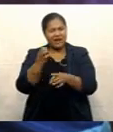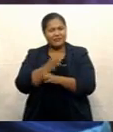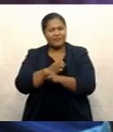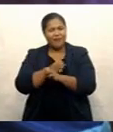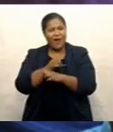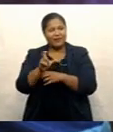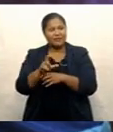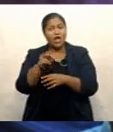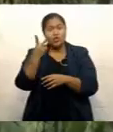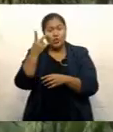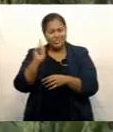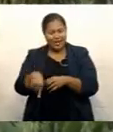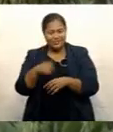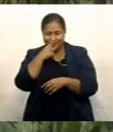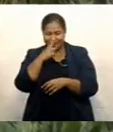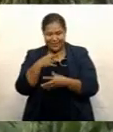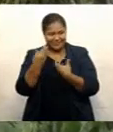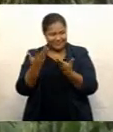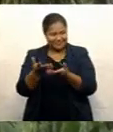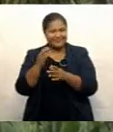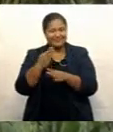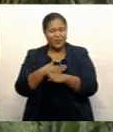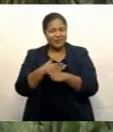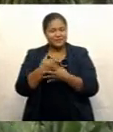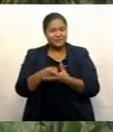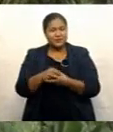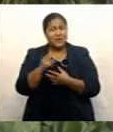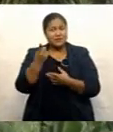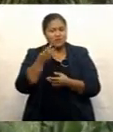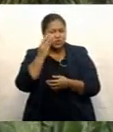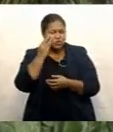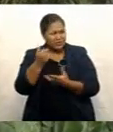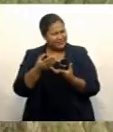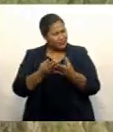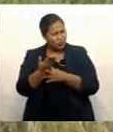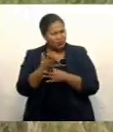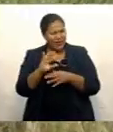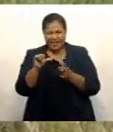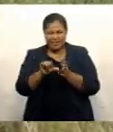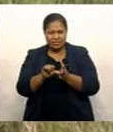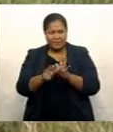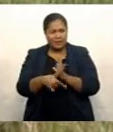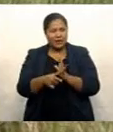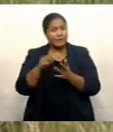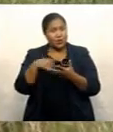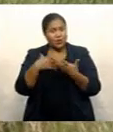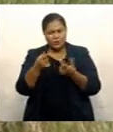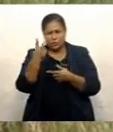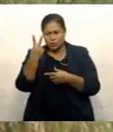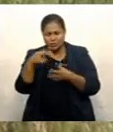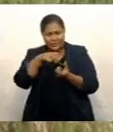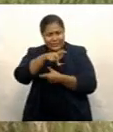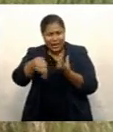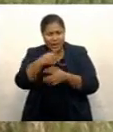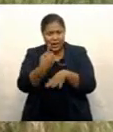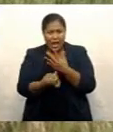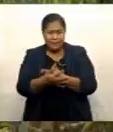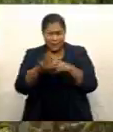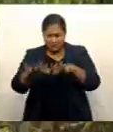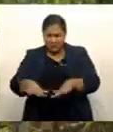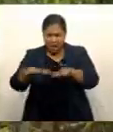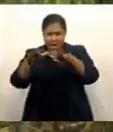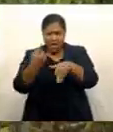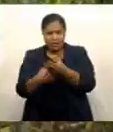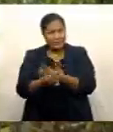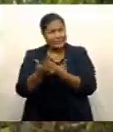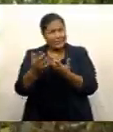to thousands of people. The sugar industry recently went through a difficult time with two recent cyclones and a flooding, but the Fiji